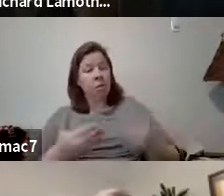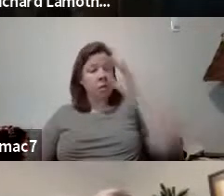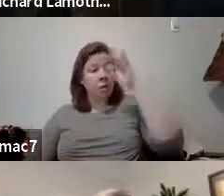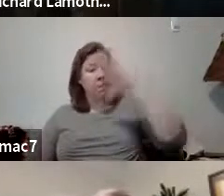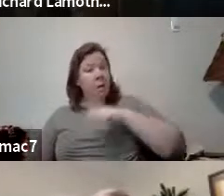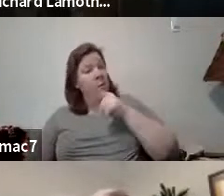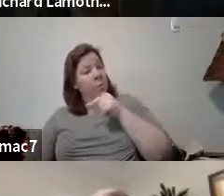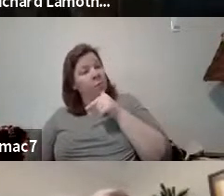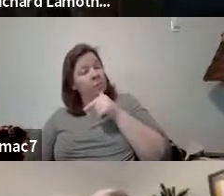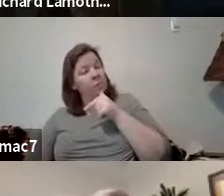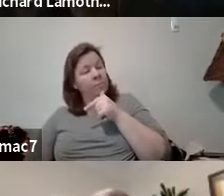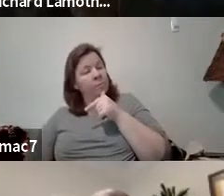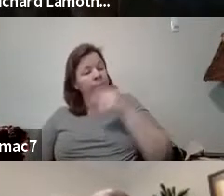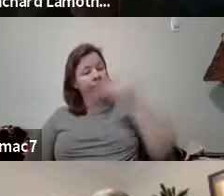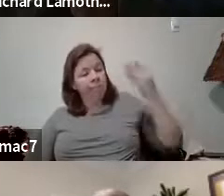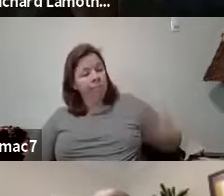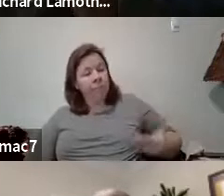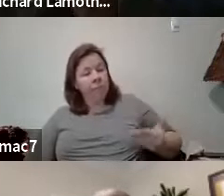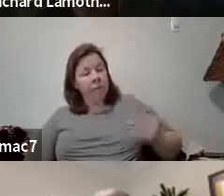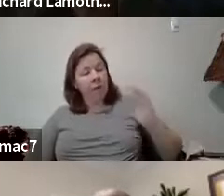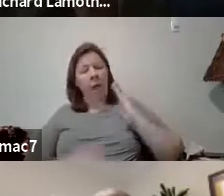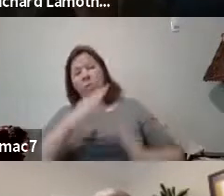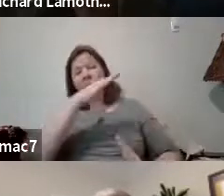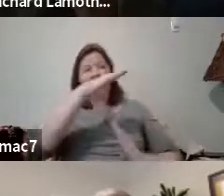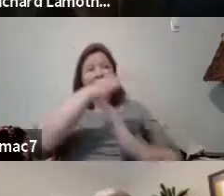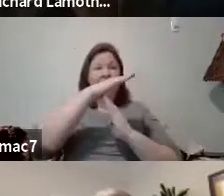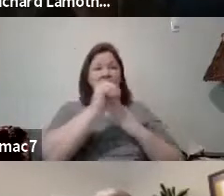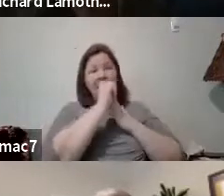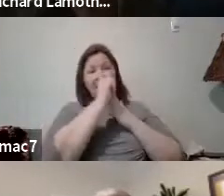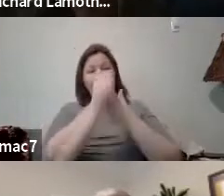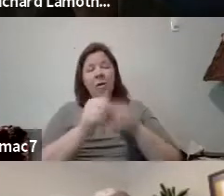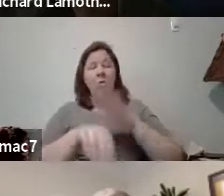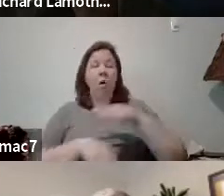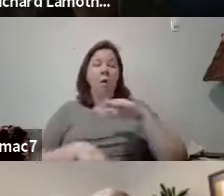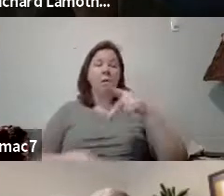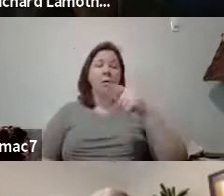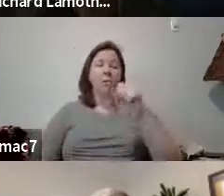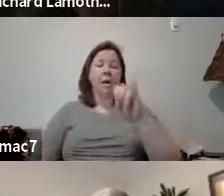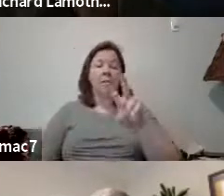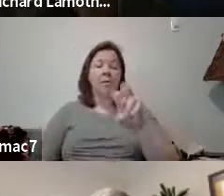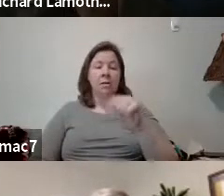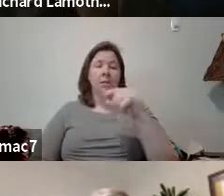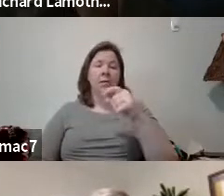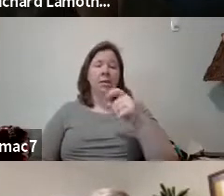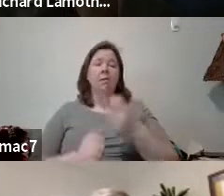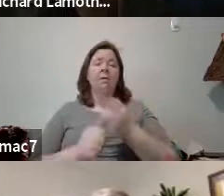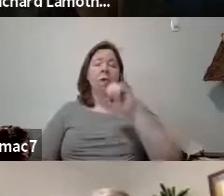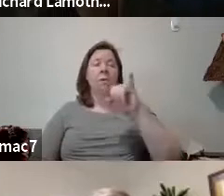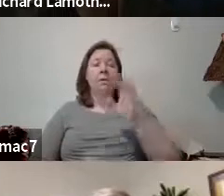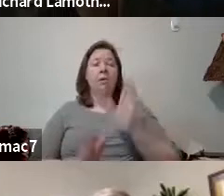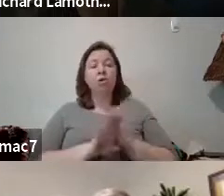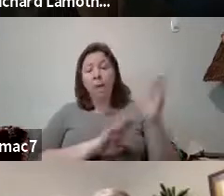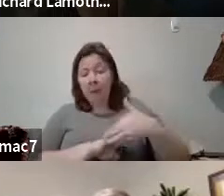who is our topmost leader on ONPASSIVE Lions, Stephen Watson. He comes from Jamaica, where